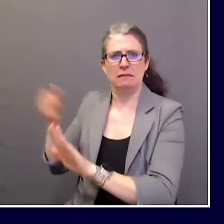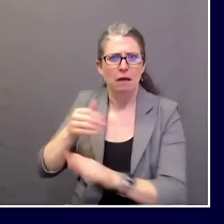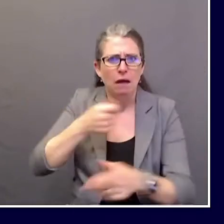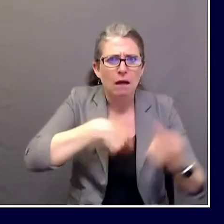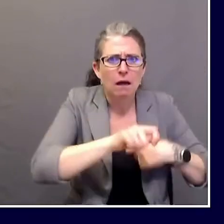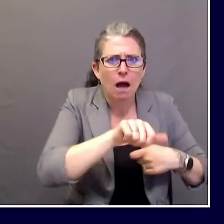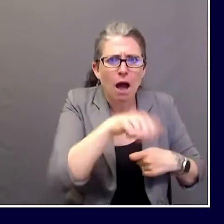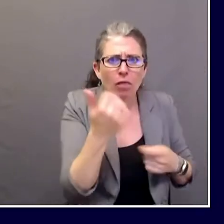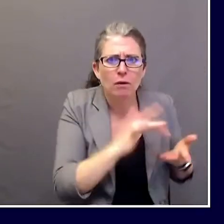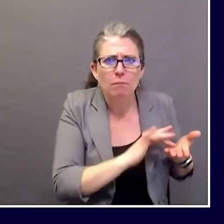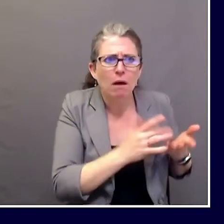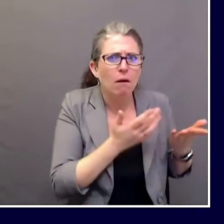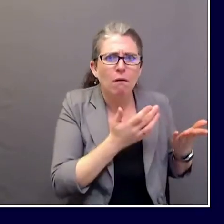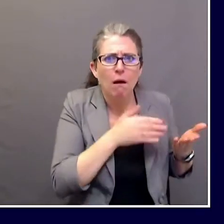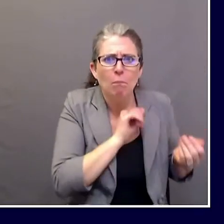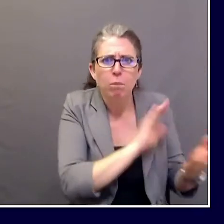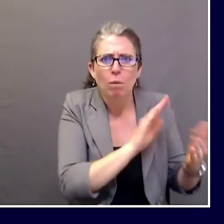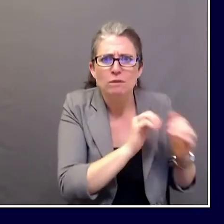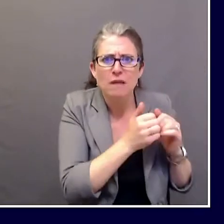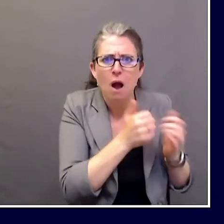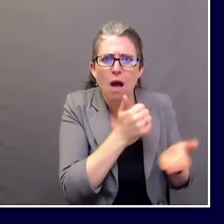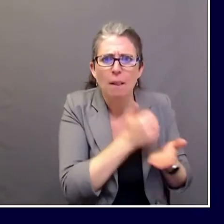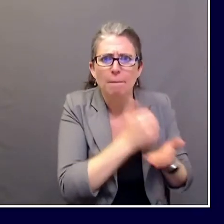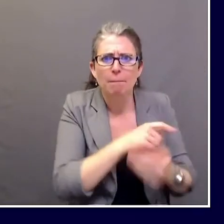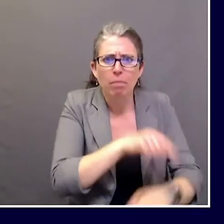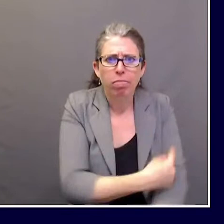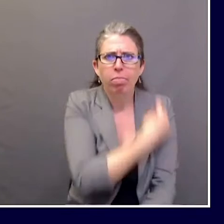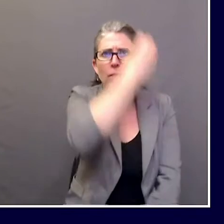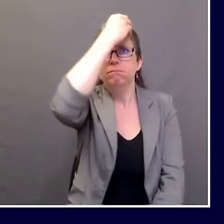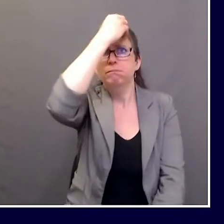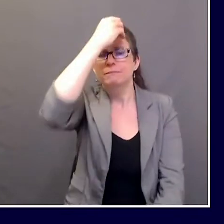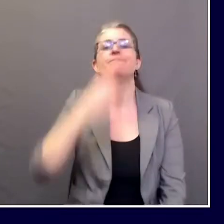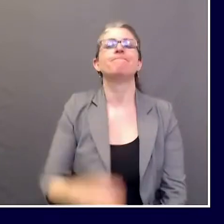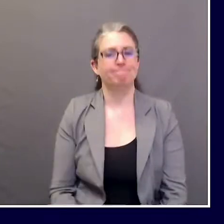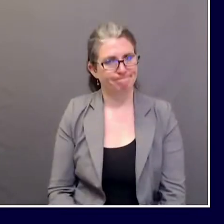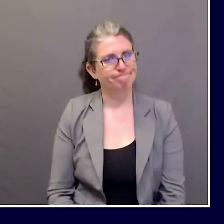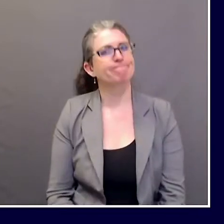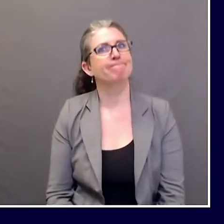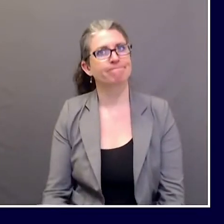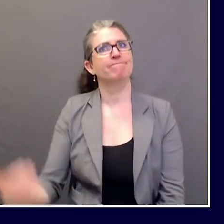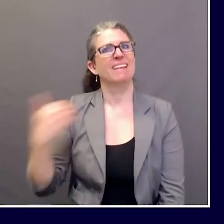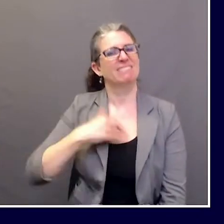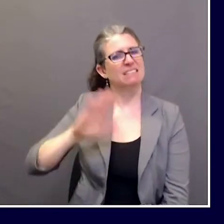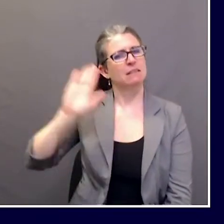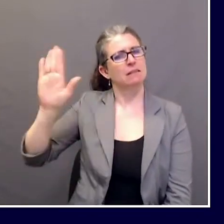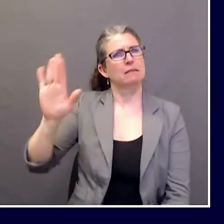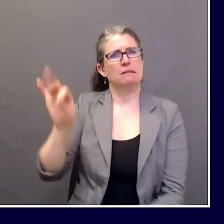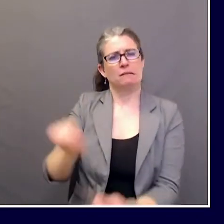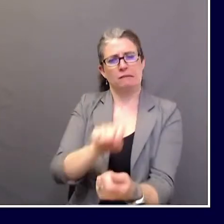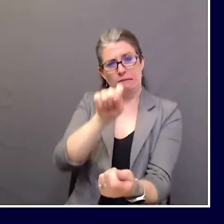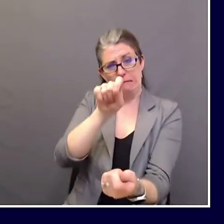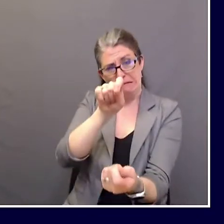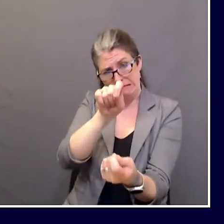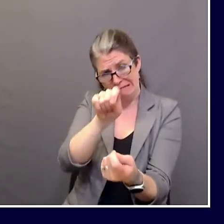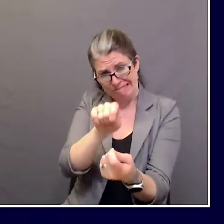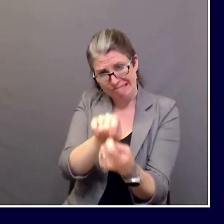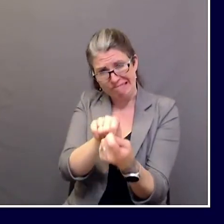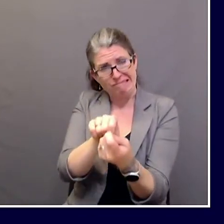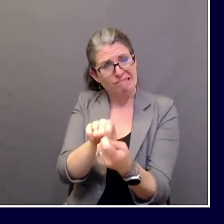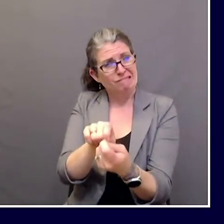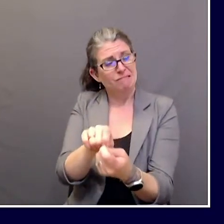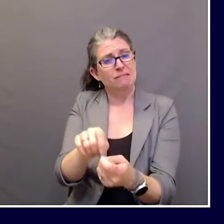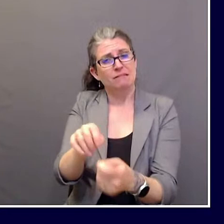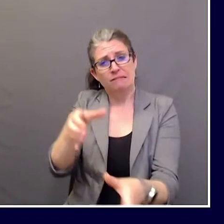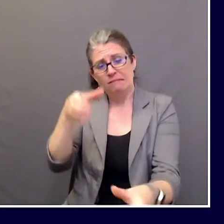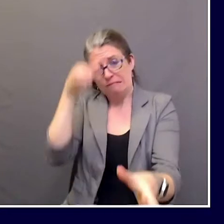But again, I think what the CDC and FDA wanted to do was make sure that they were basing all of those treatment